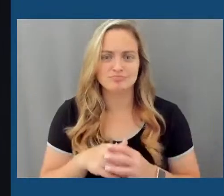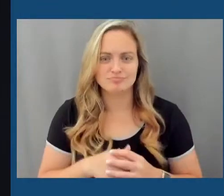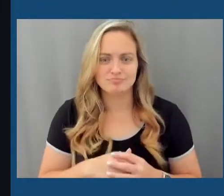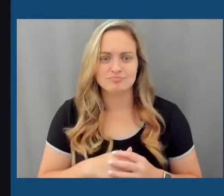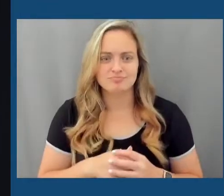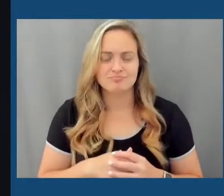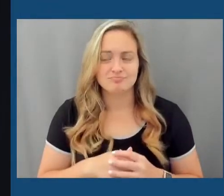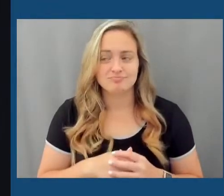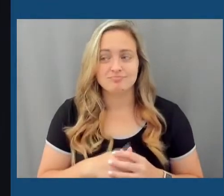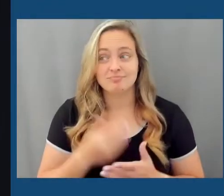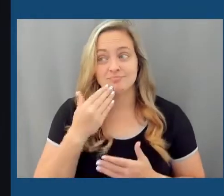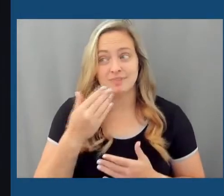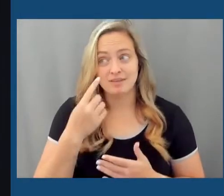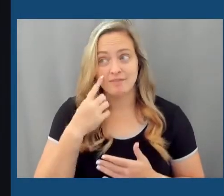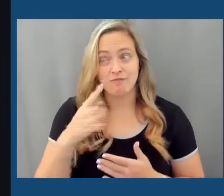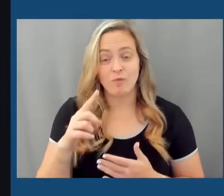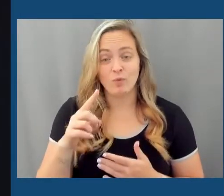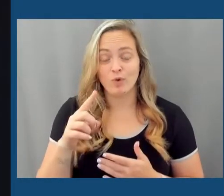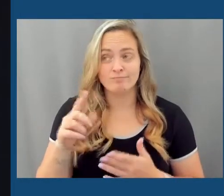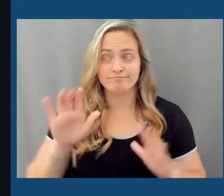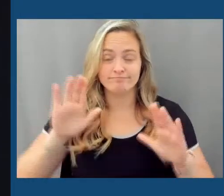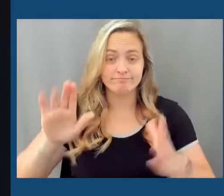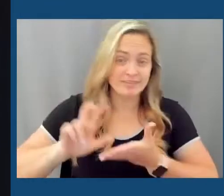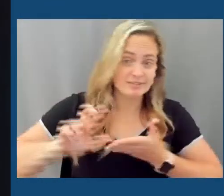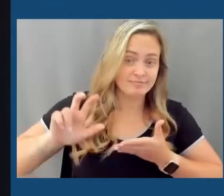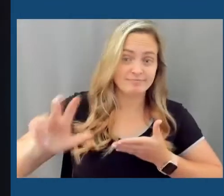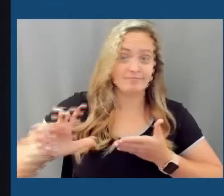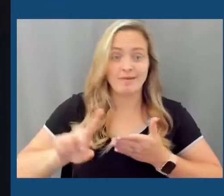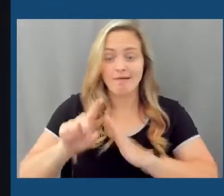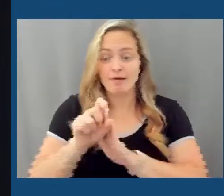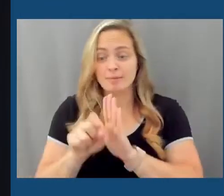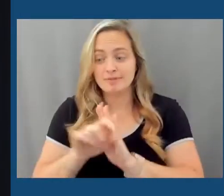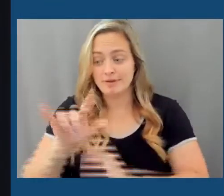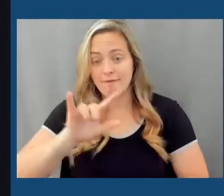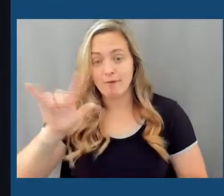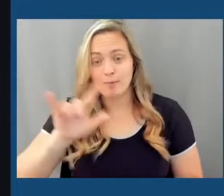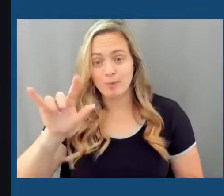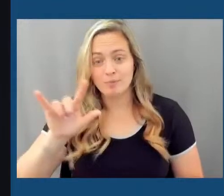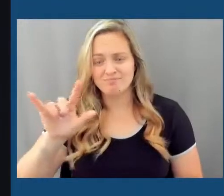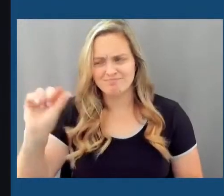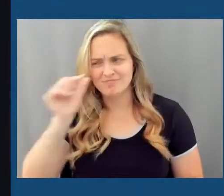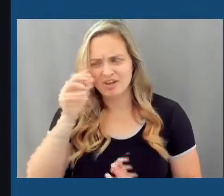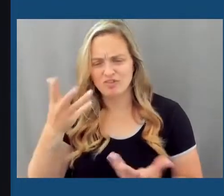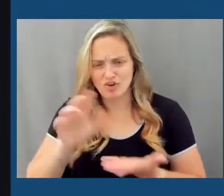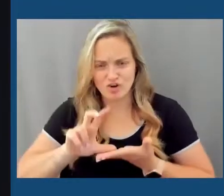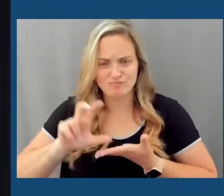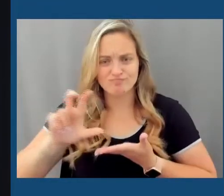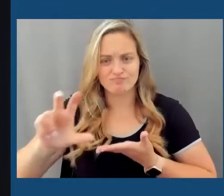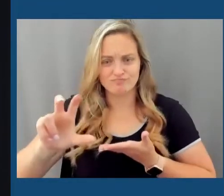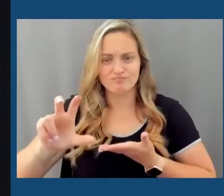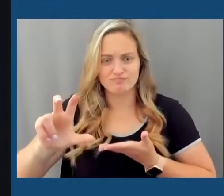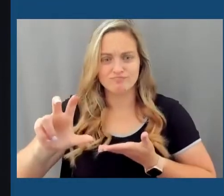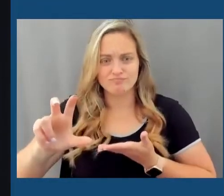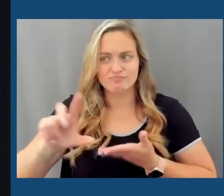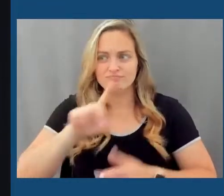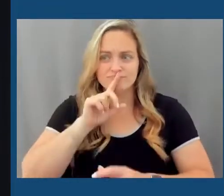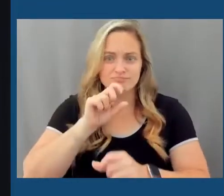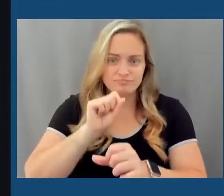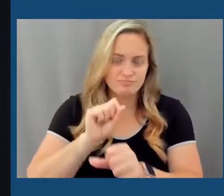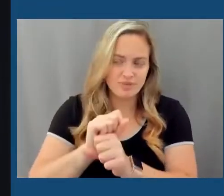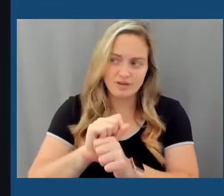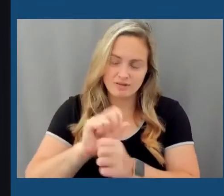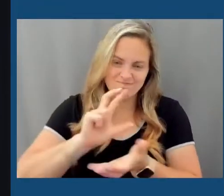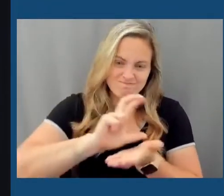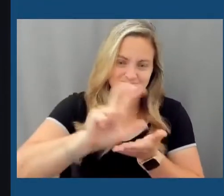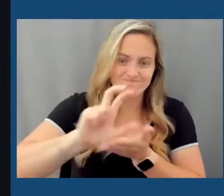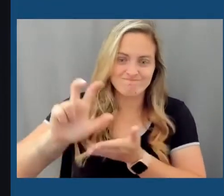thanks to the incredible investment in our upstate airports that our Governor, Kathy Hochul, is literally leveraging across the